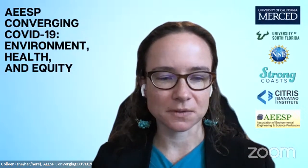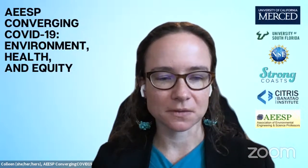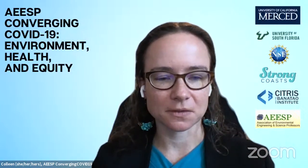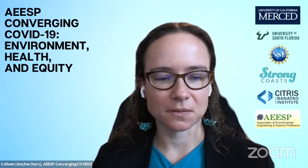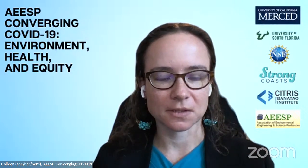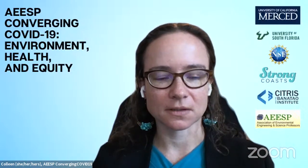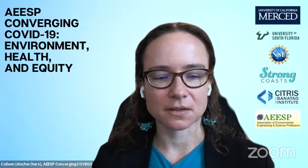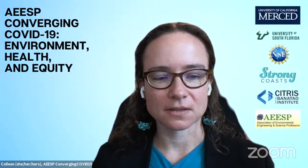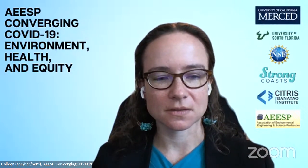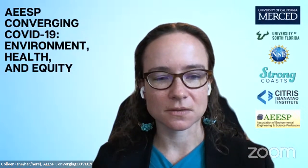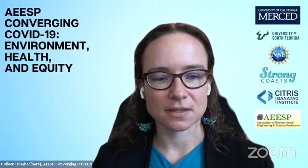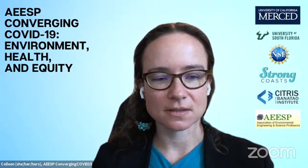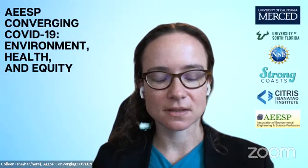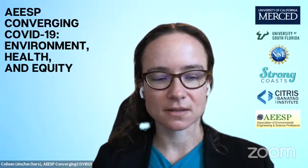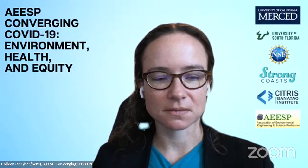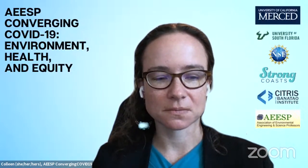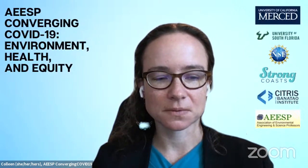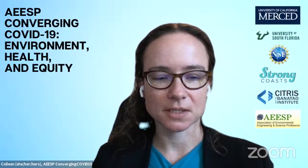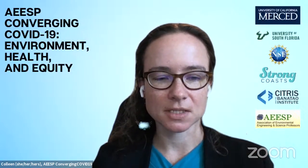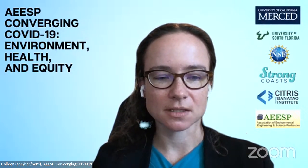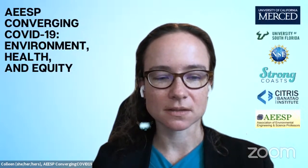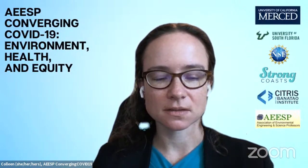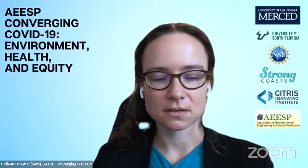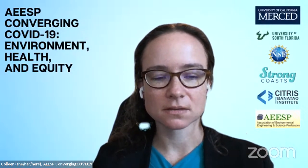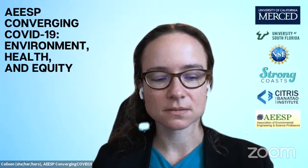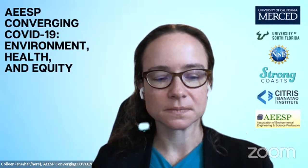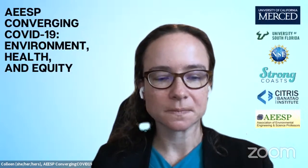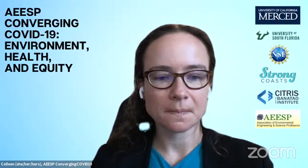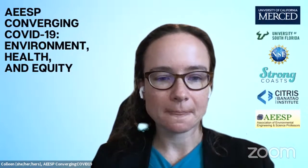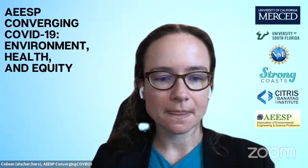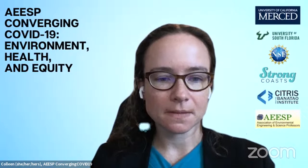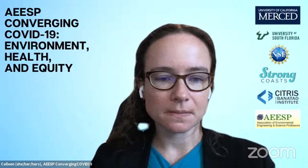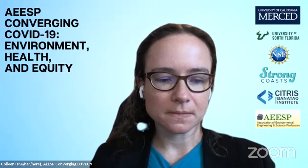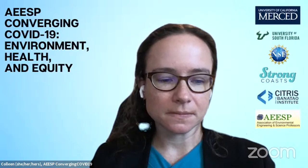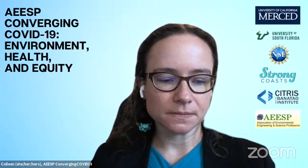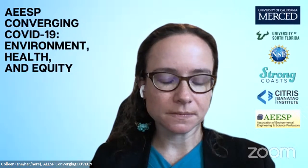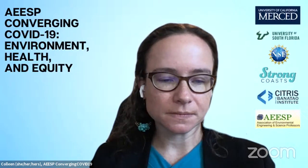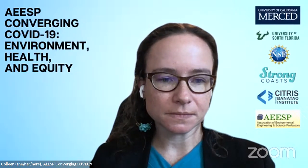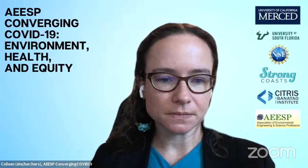ugly and people don't know where to look. So that's like pretty challenging.